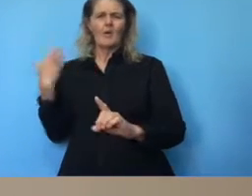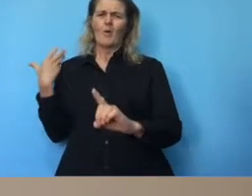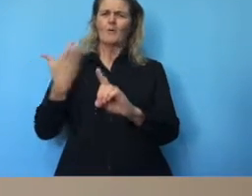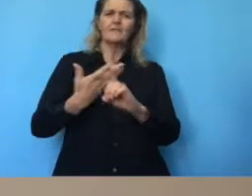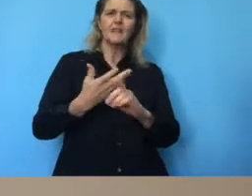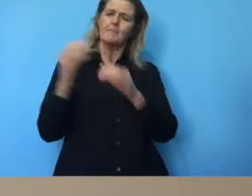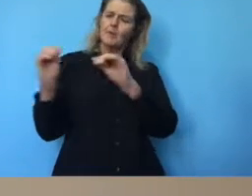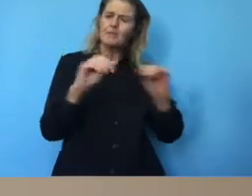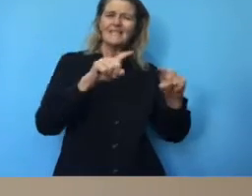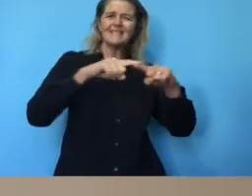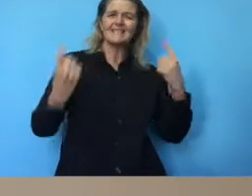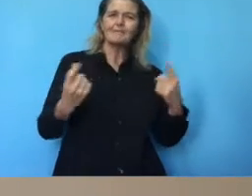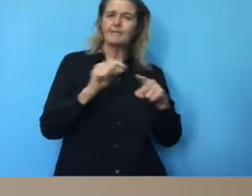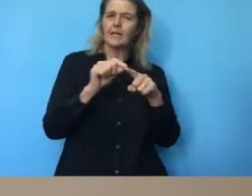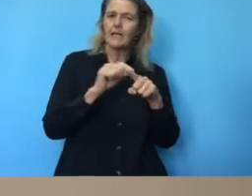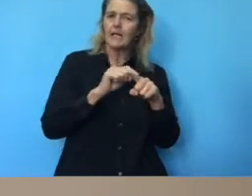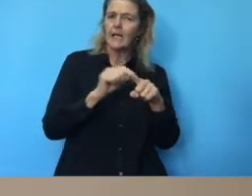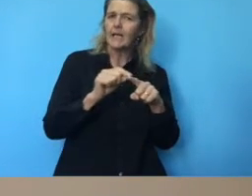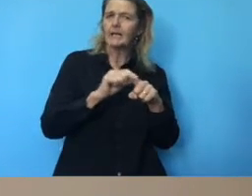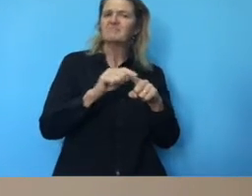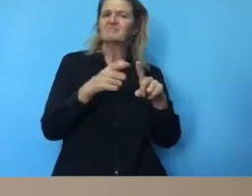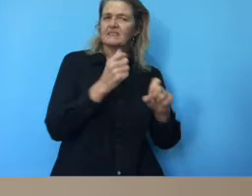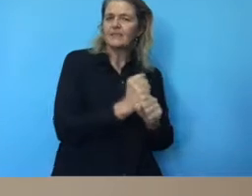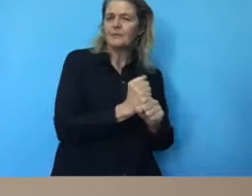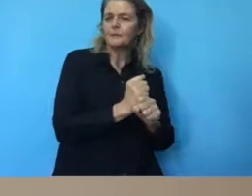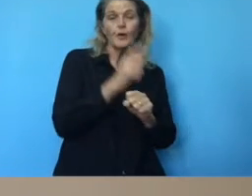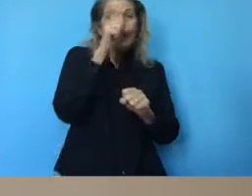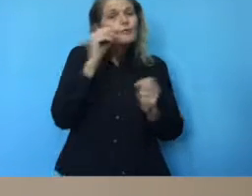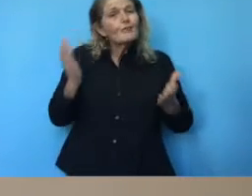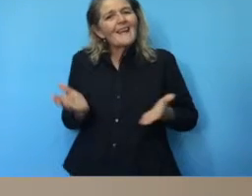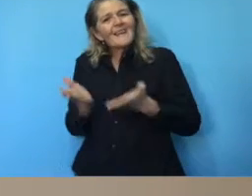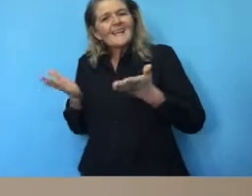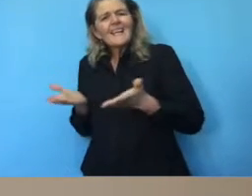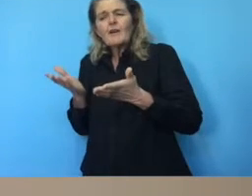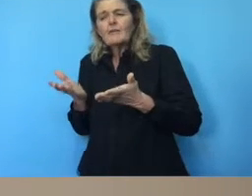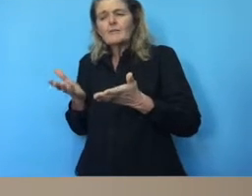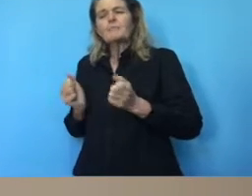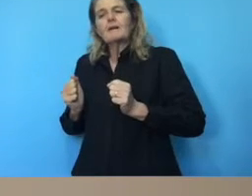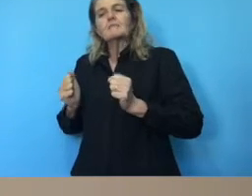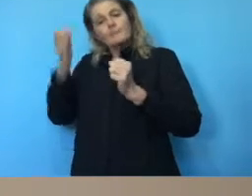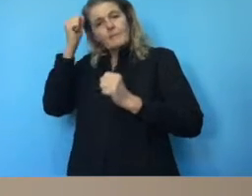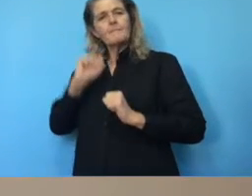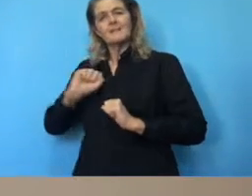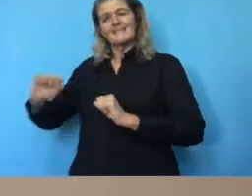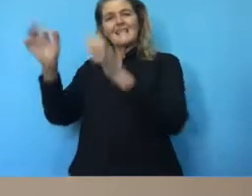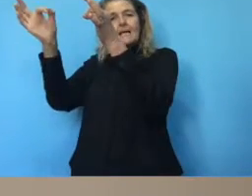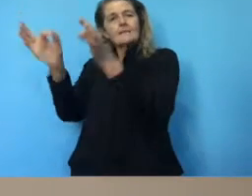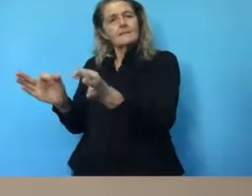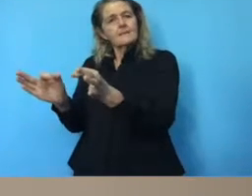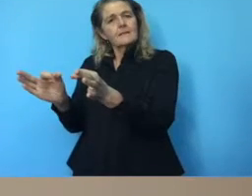colour examples, so you can always encourage to try new things, but just really let someone have their